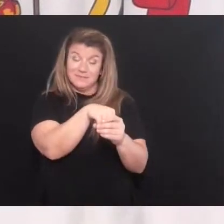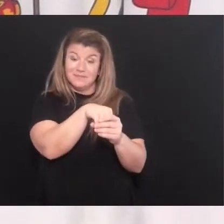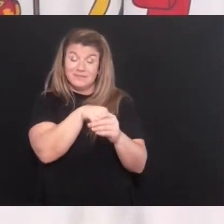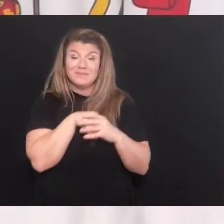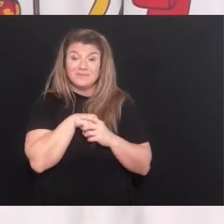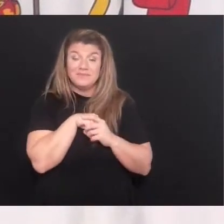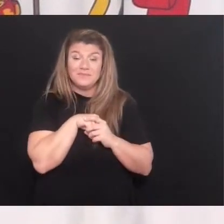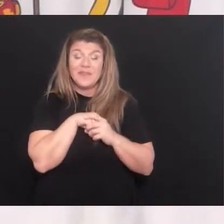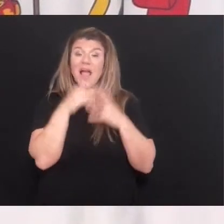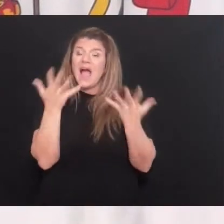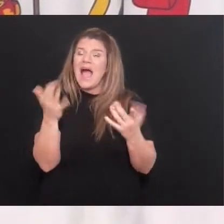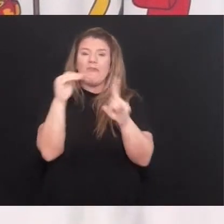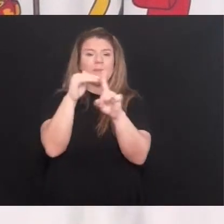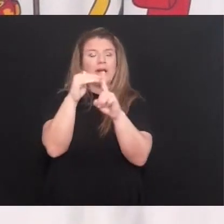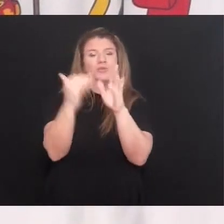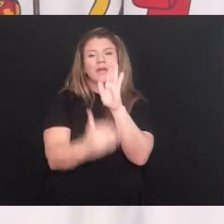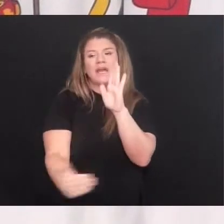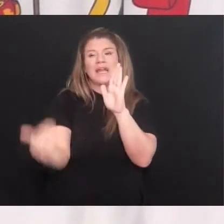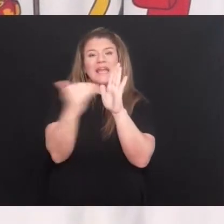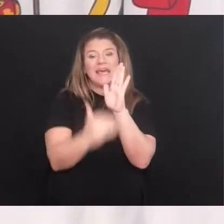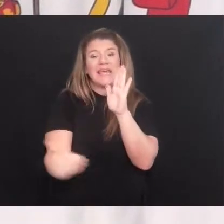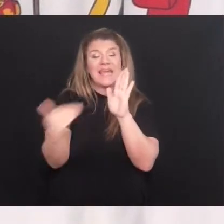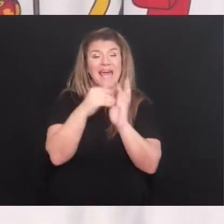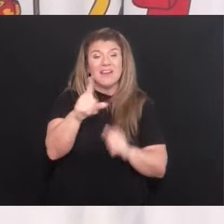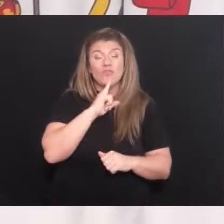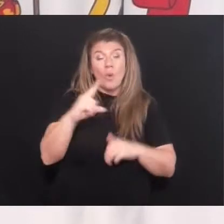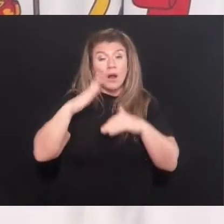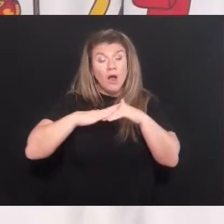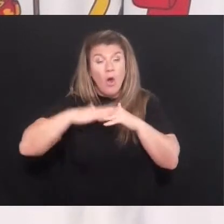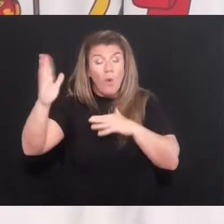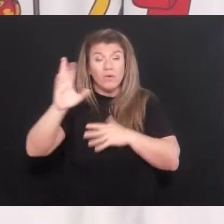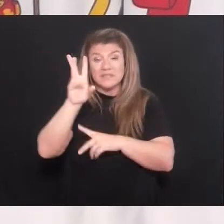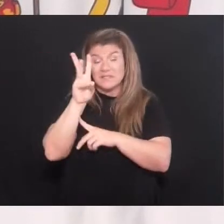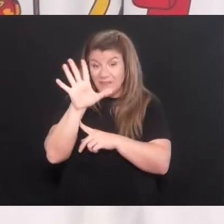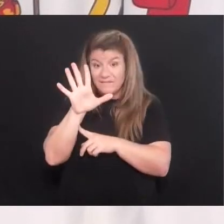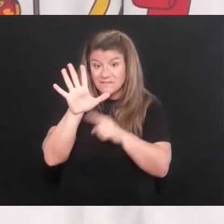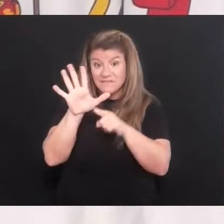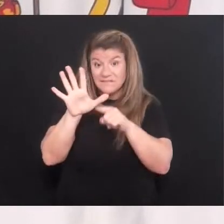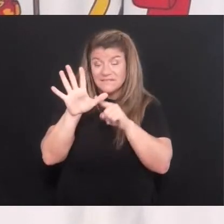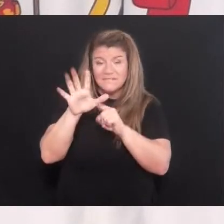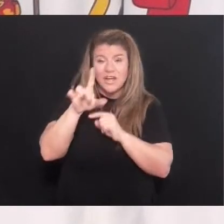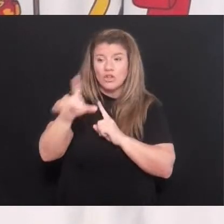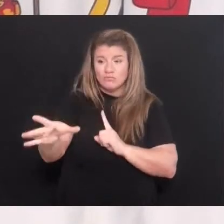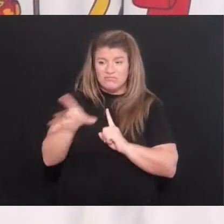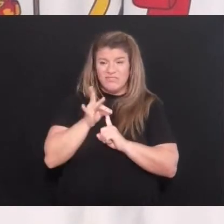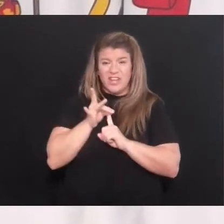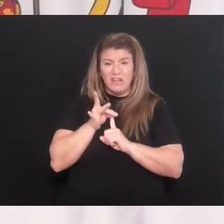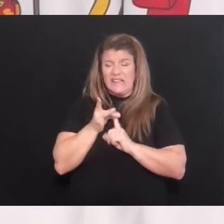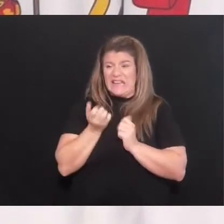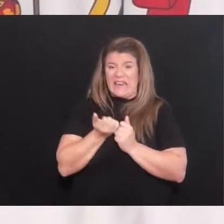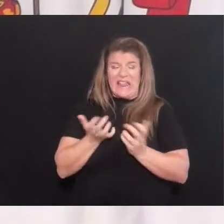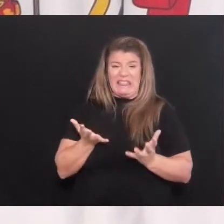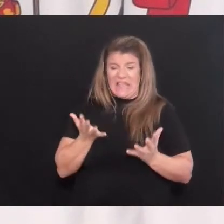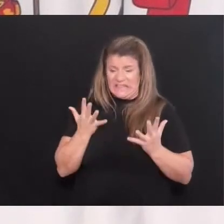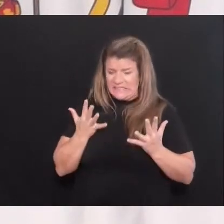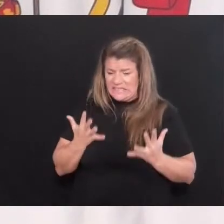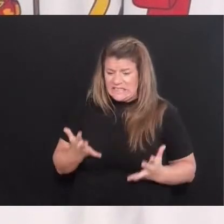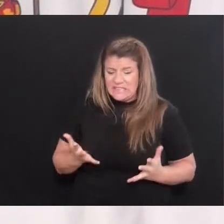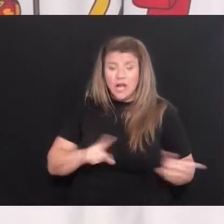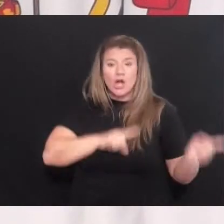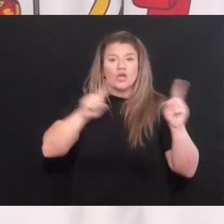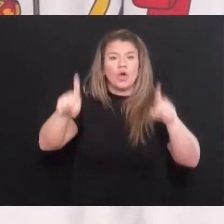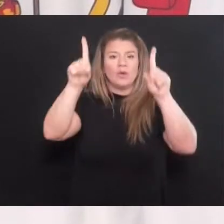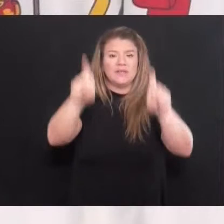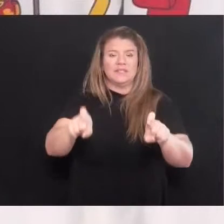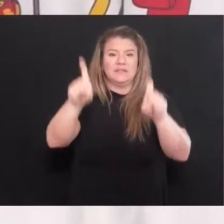You know, I remind you all the time, if you're 65 and older especially, and you get any kind of symptoms, go get tested.